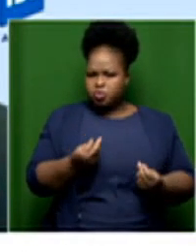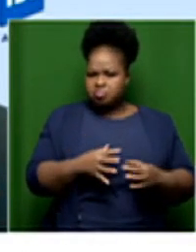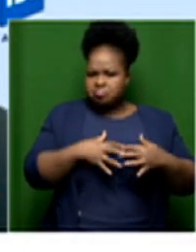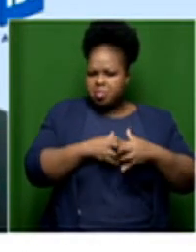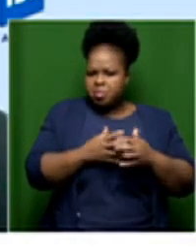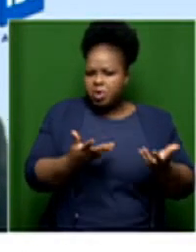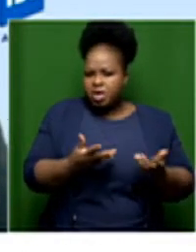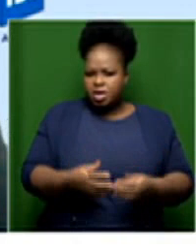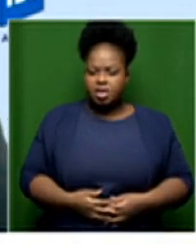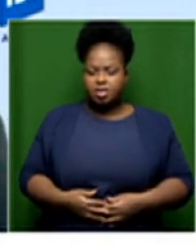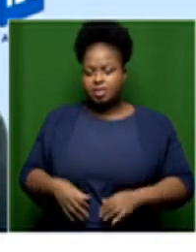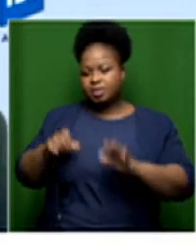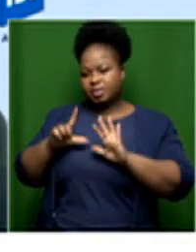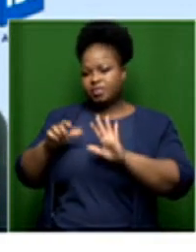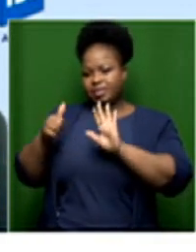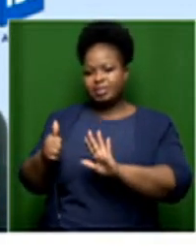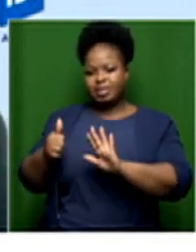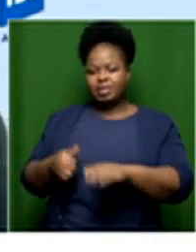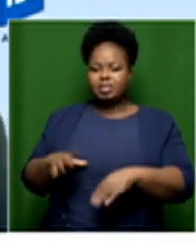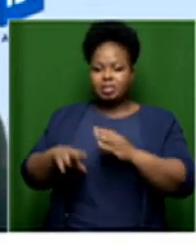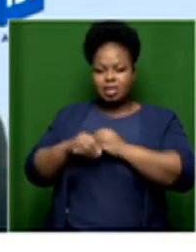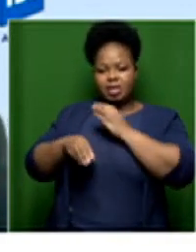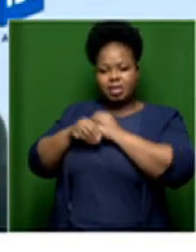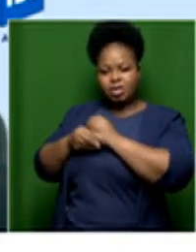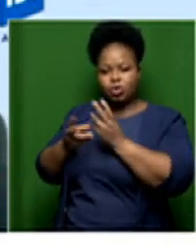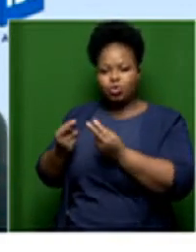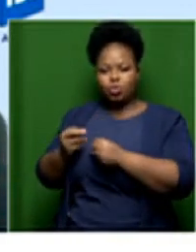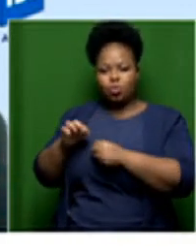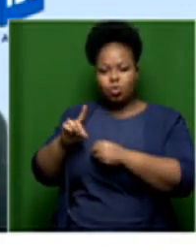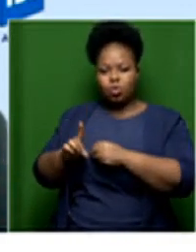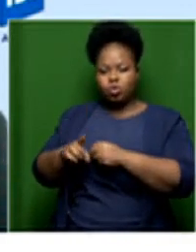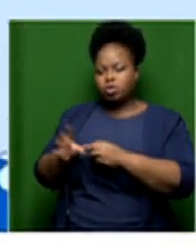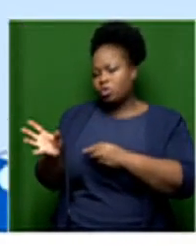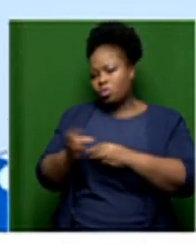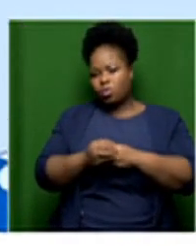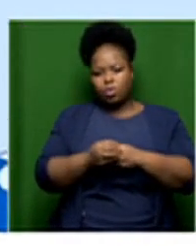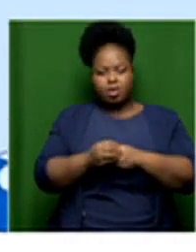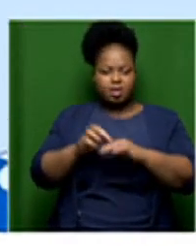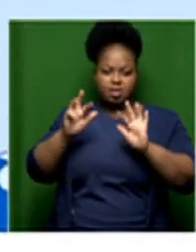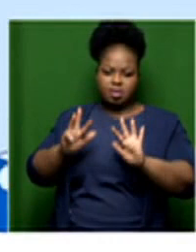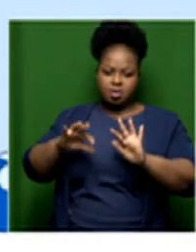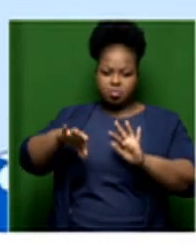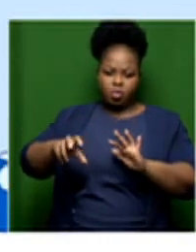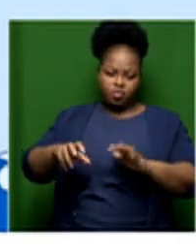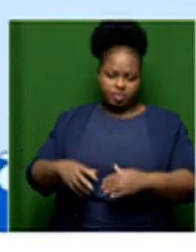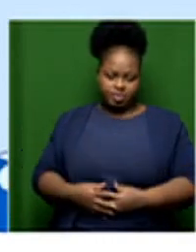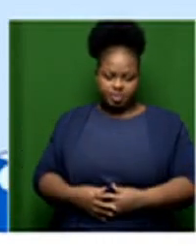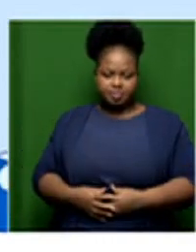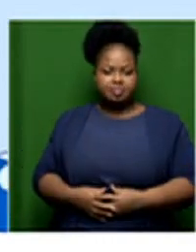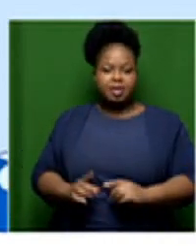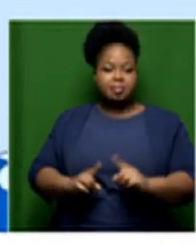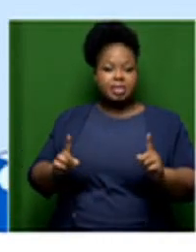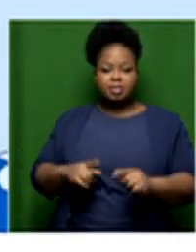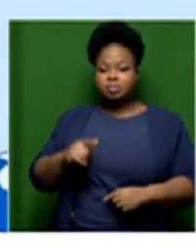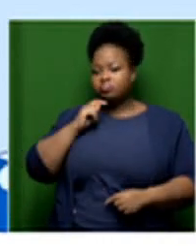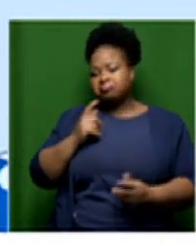The 76 additional wards are split across all the nine provinces. But